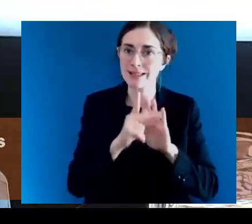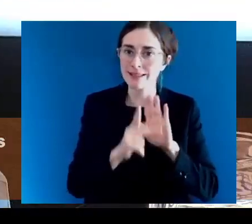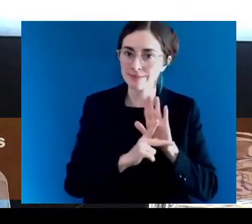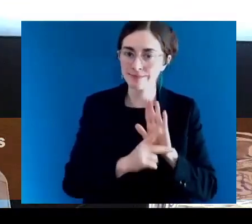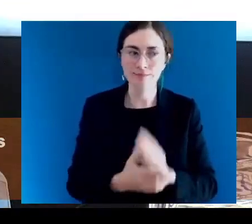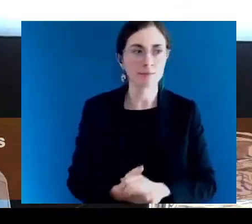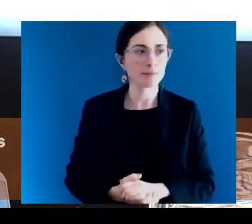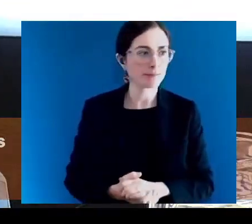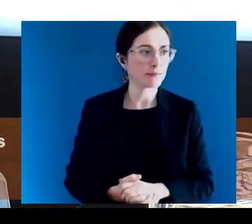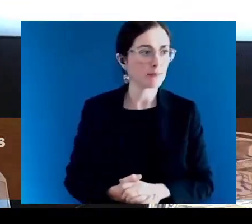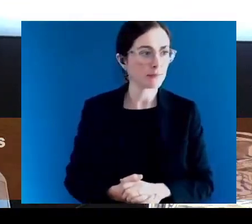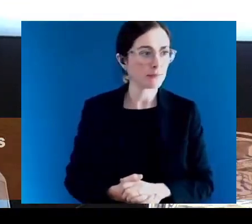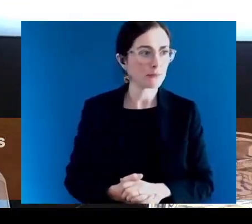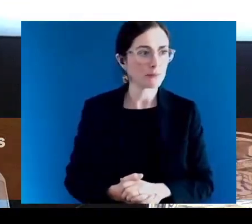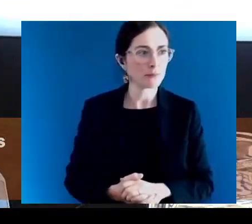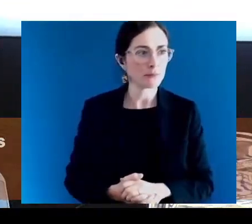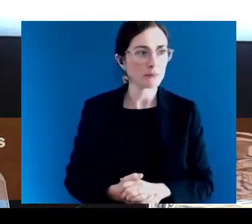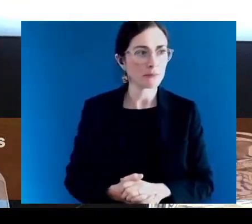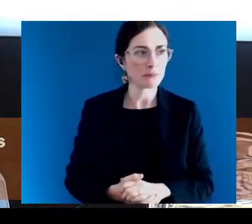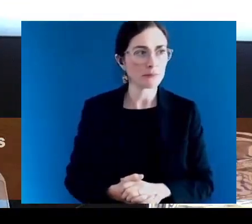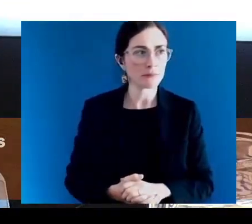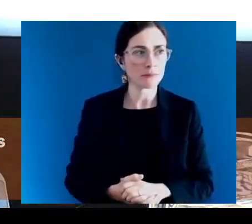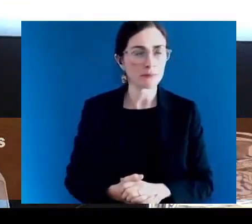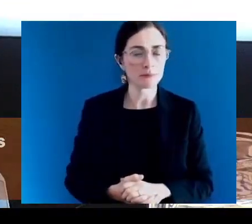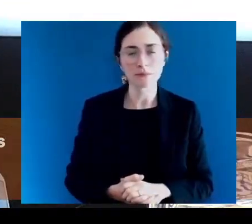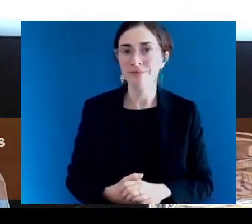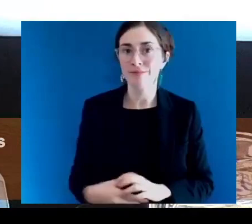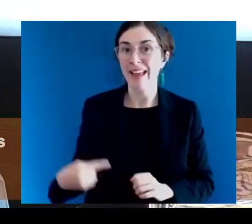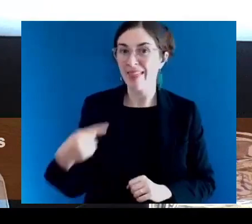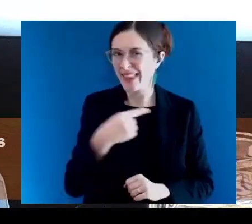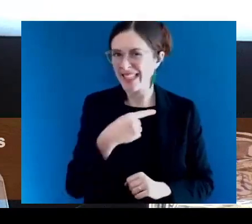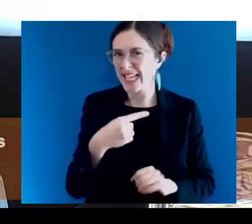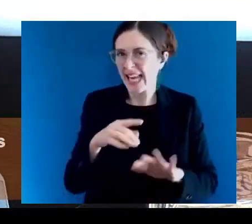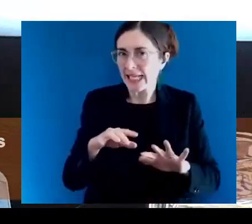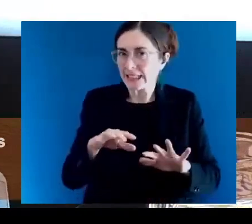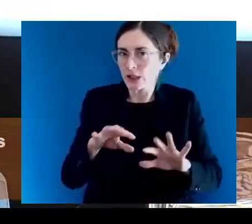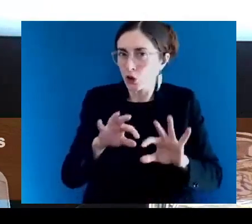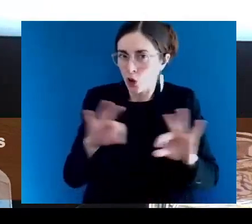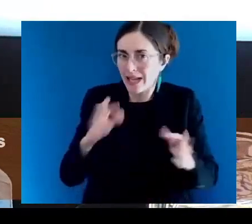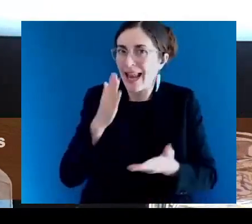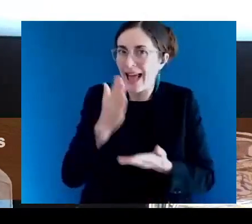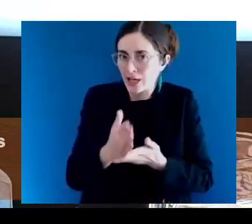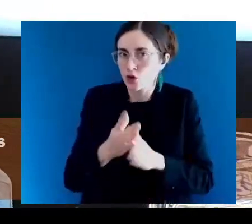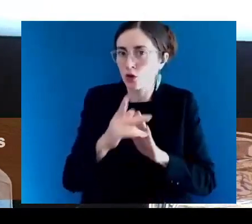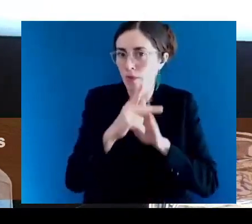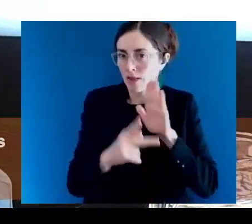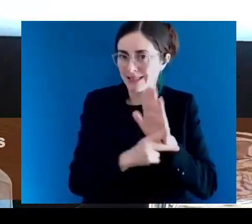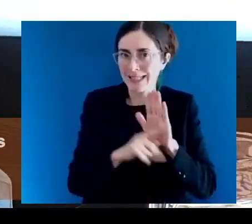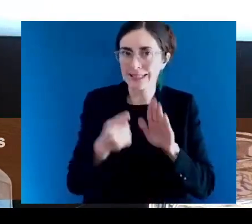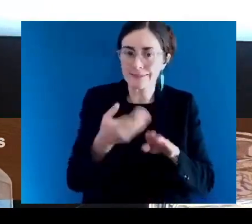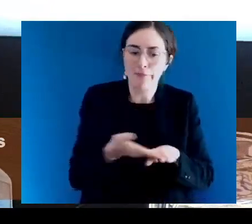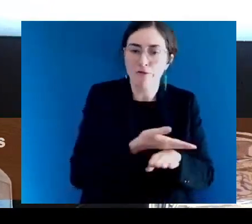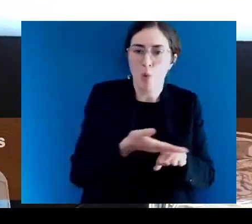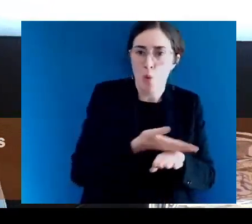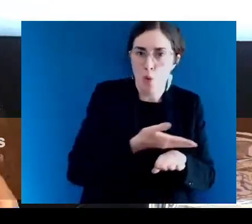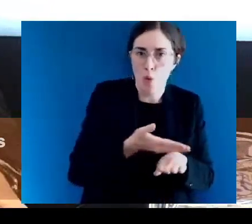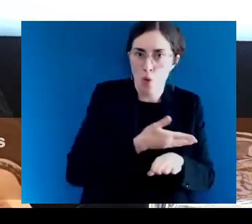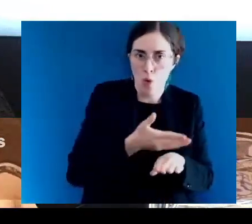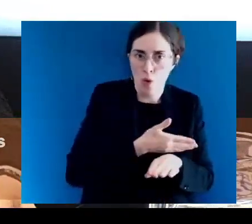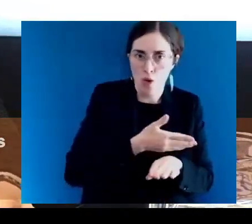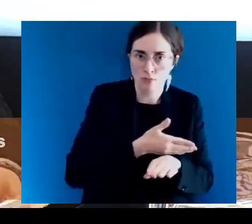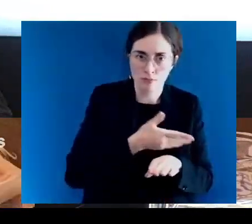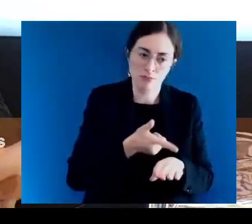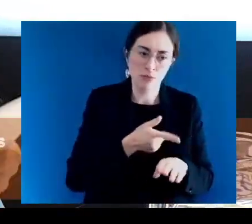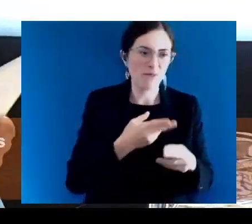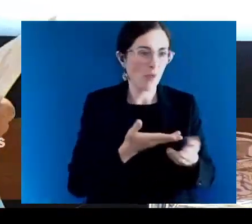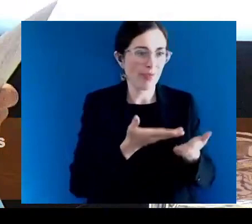Yes. This is a precursor to a policy around self-determination, correct? Yes, it